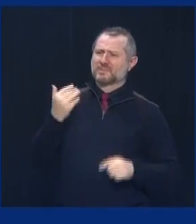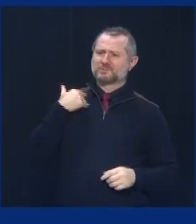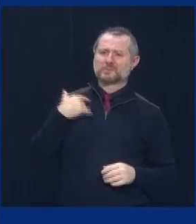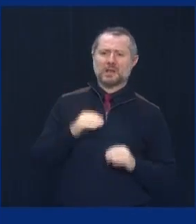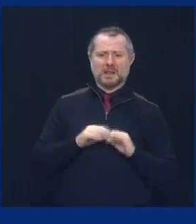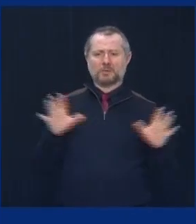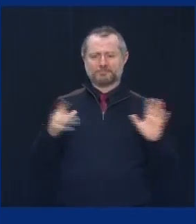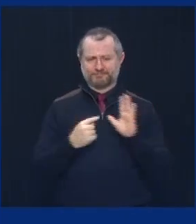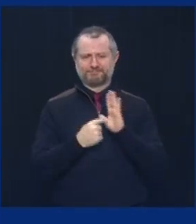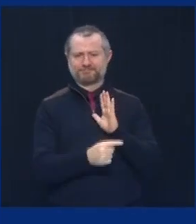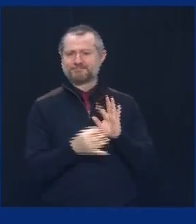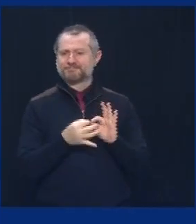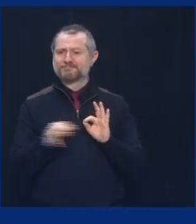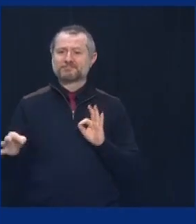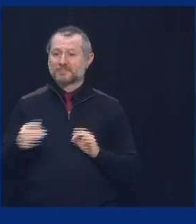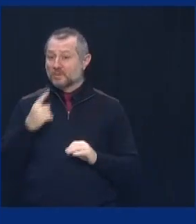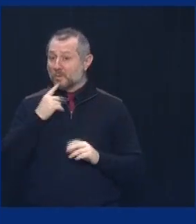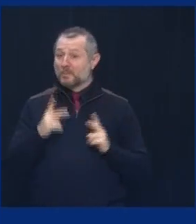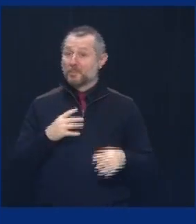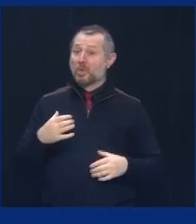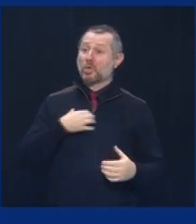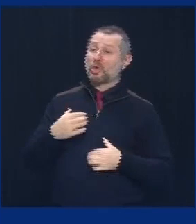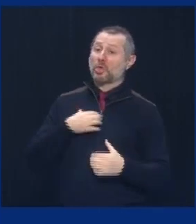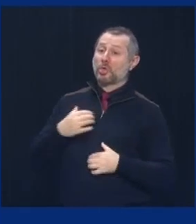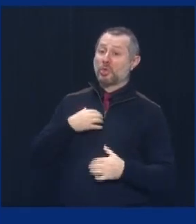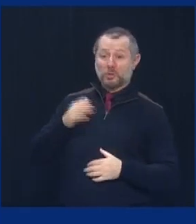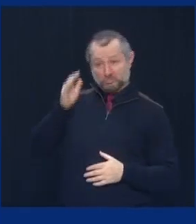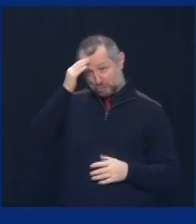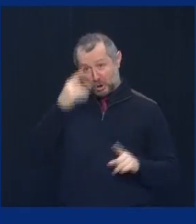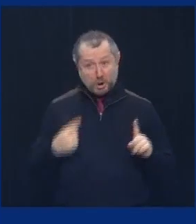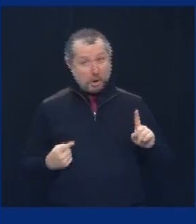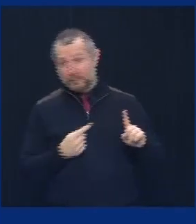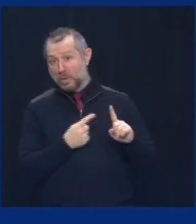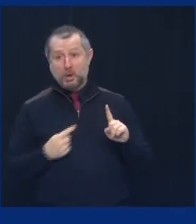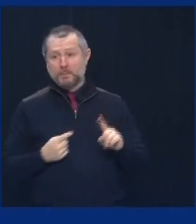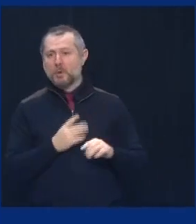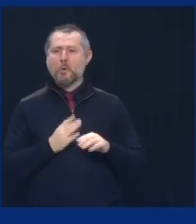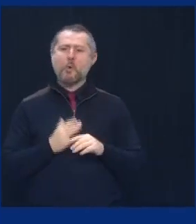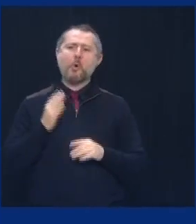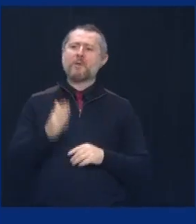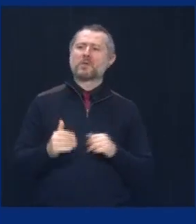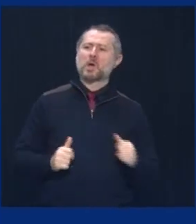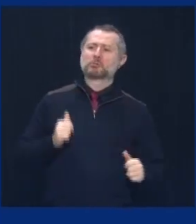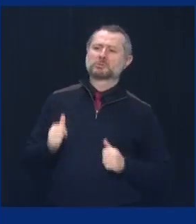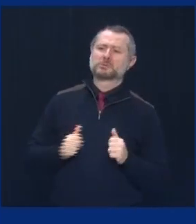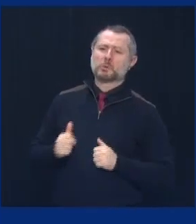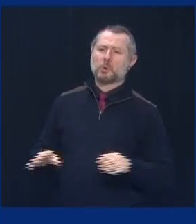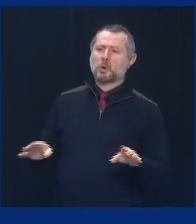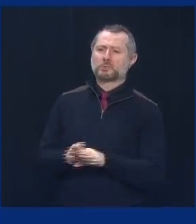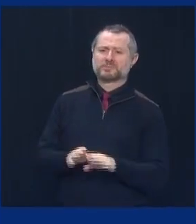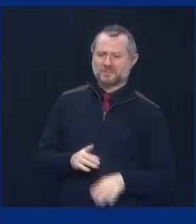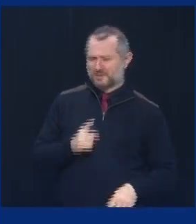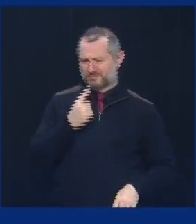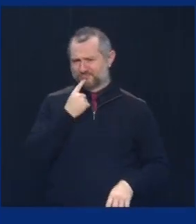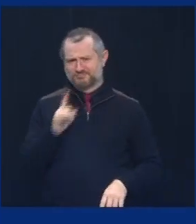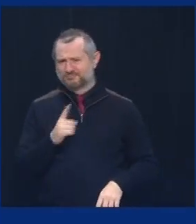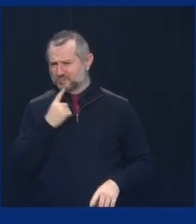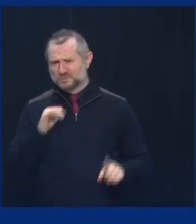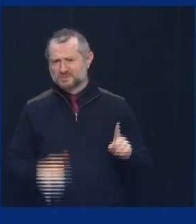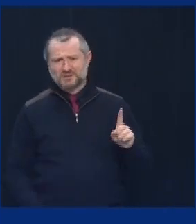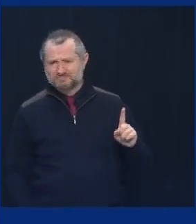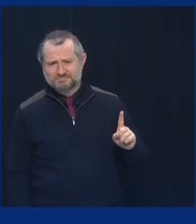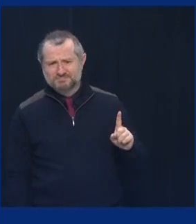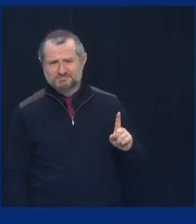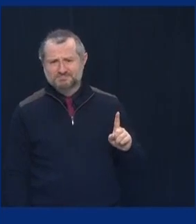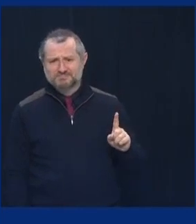Nobody accused the Trump administration of being overly aggressive on shutdowns, right? If anything, they say the